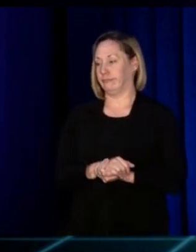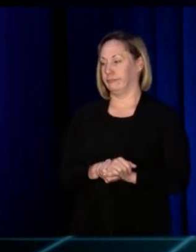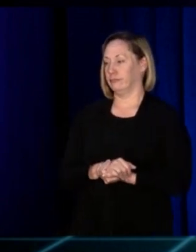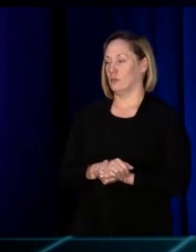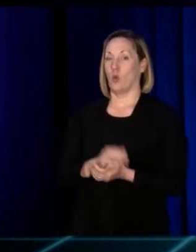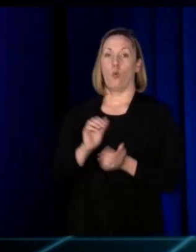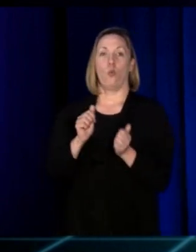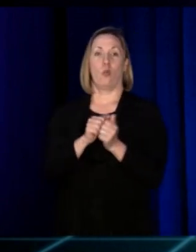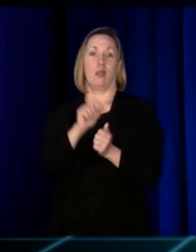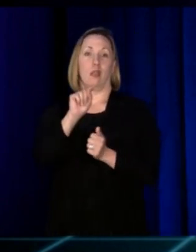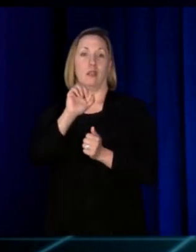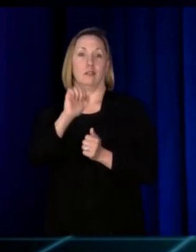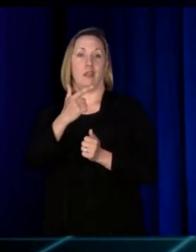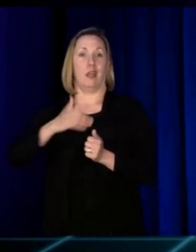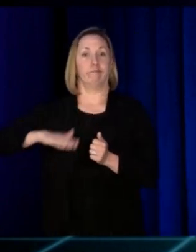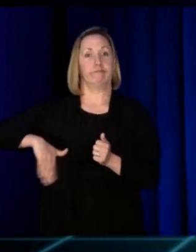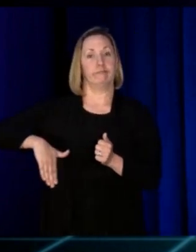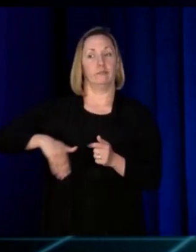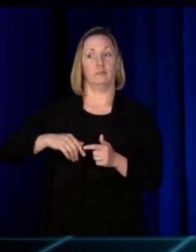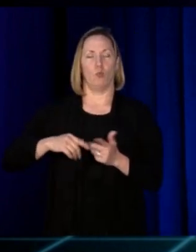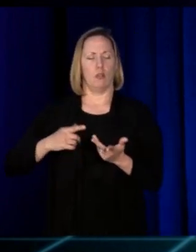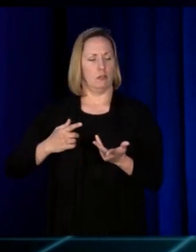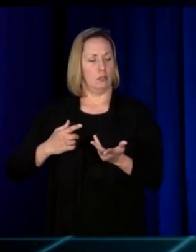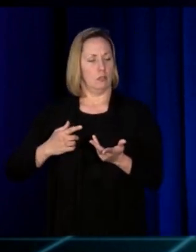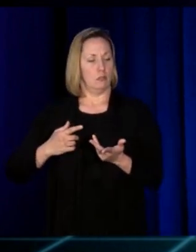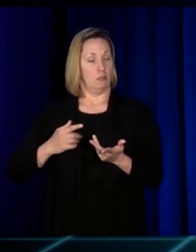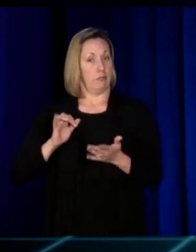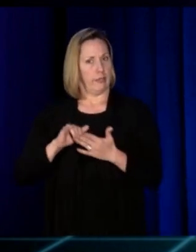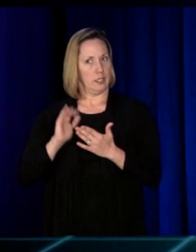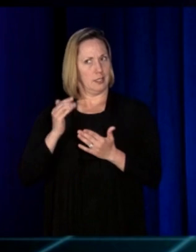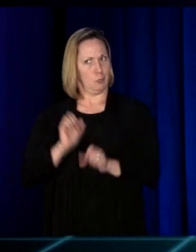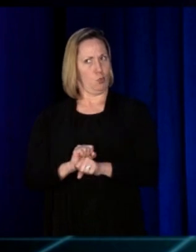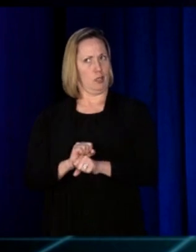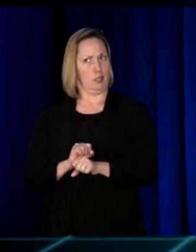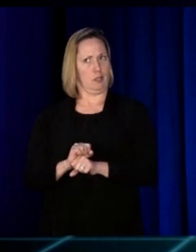a tag yet. Well, actually, that seemed to work.